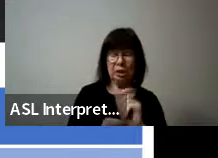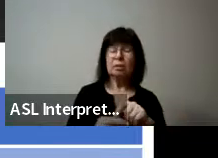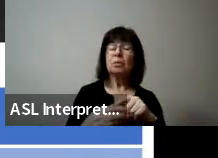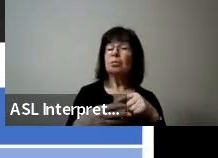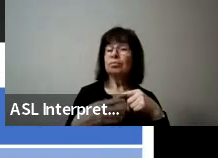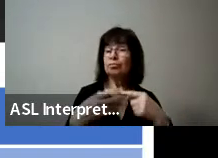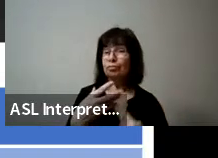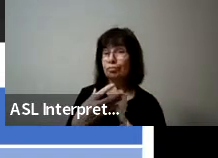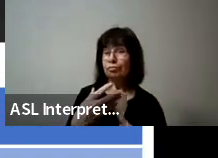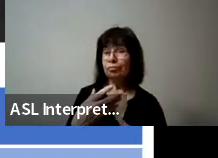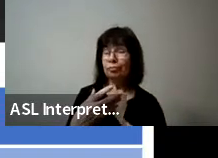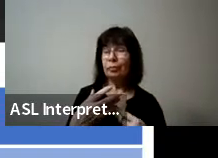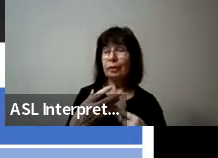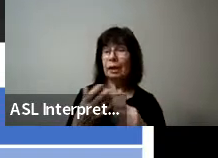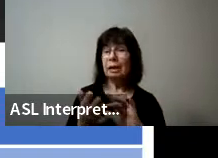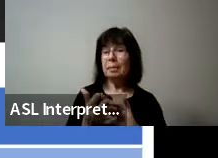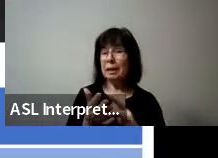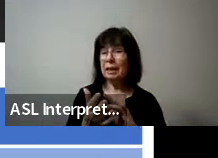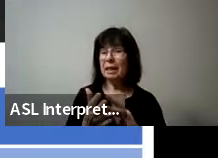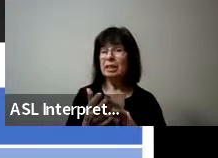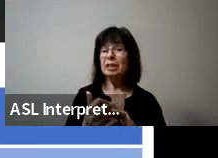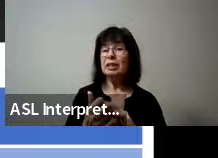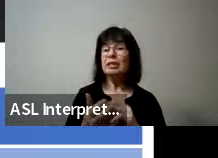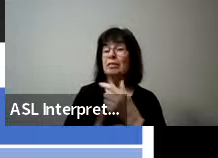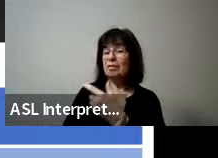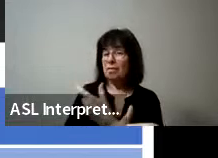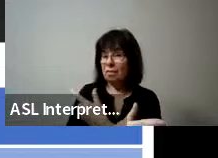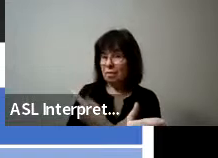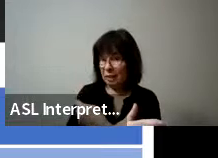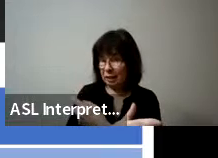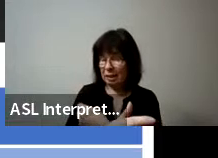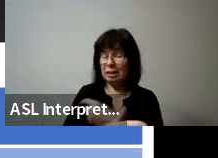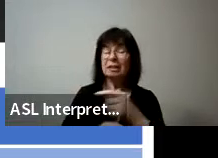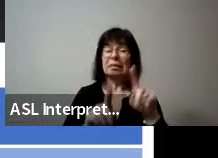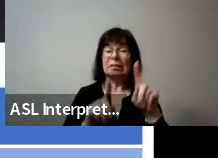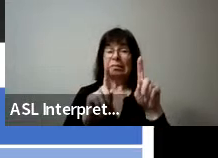the medications, vaccines, and tests that are